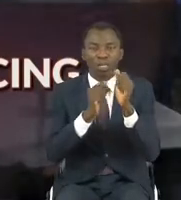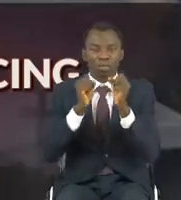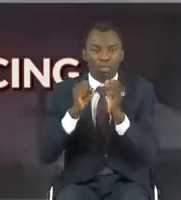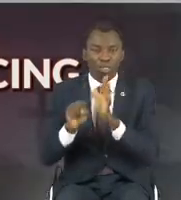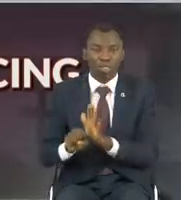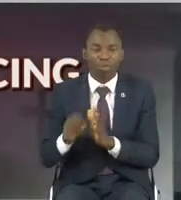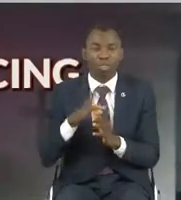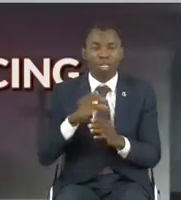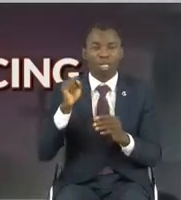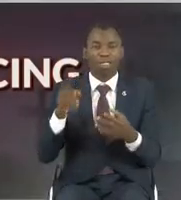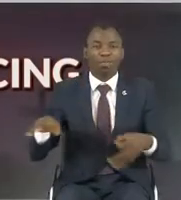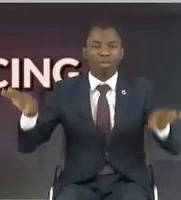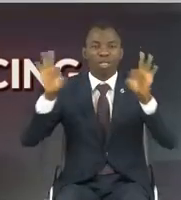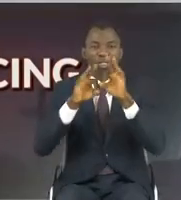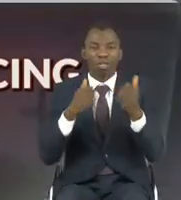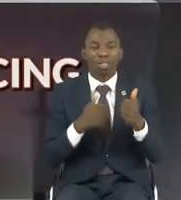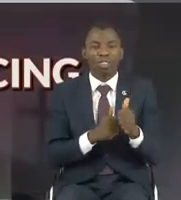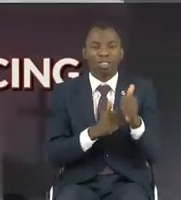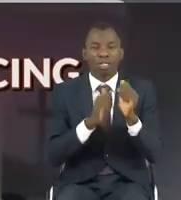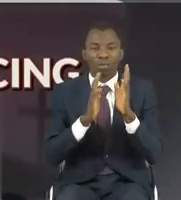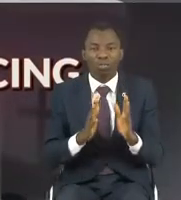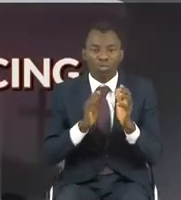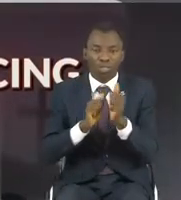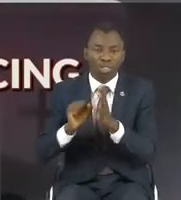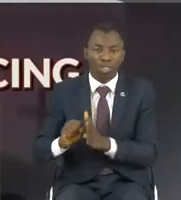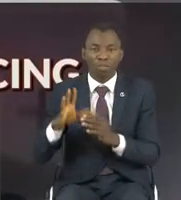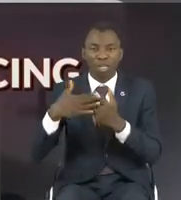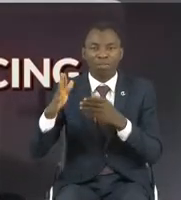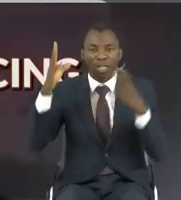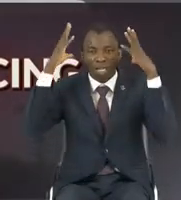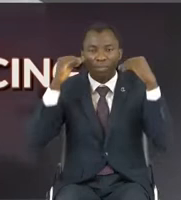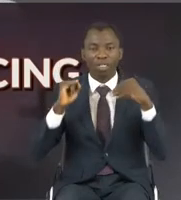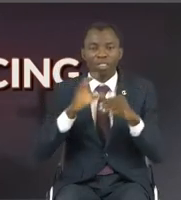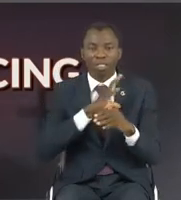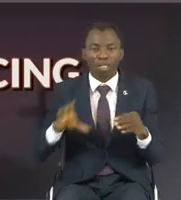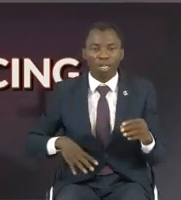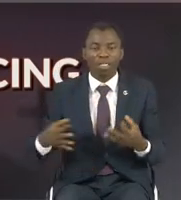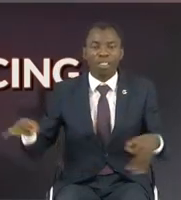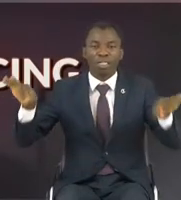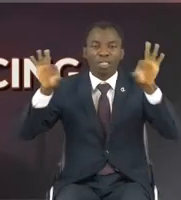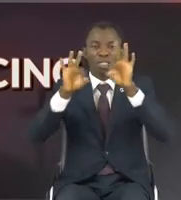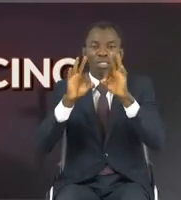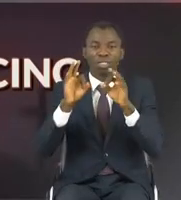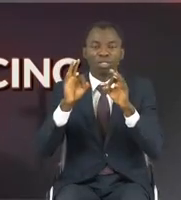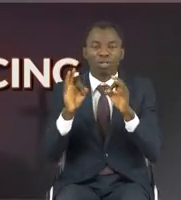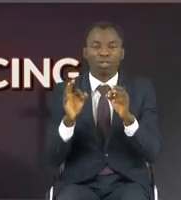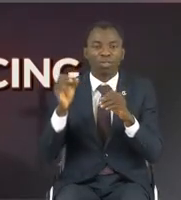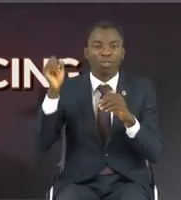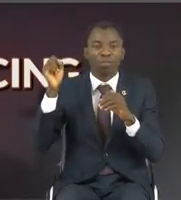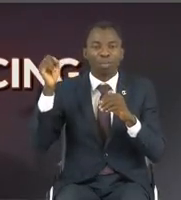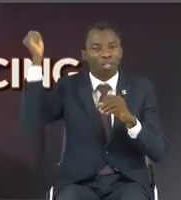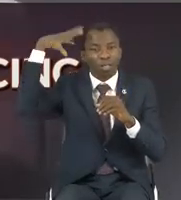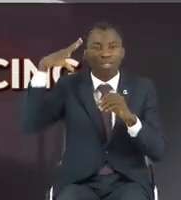discipleship after experiencing Christ's gracious redemption. As we